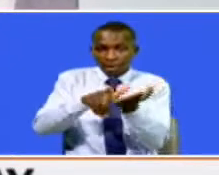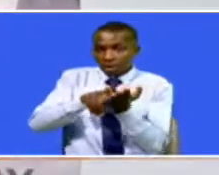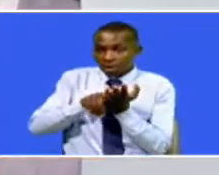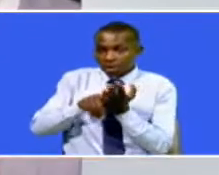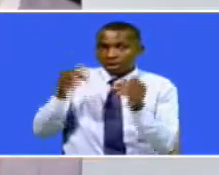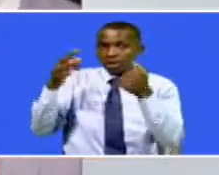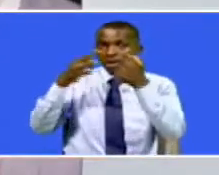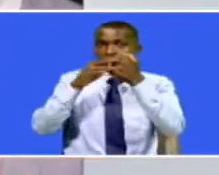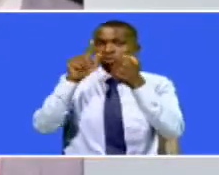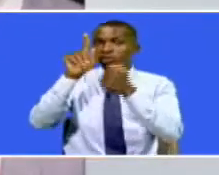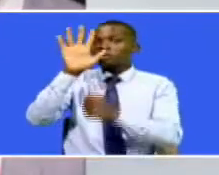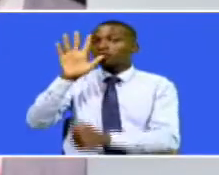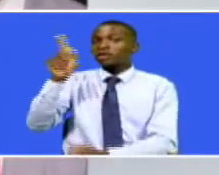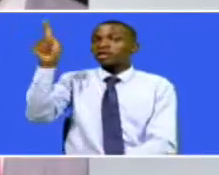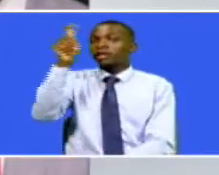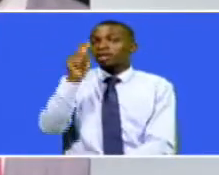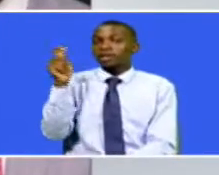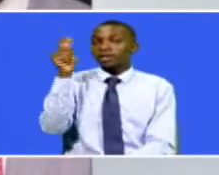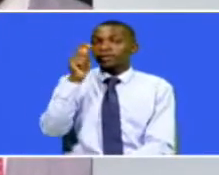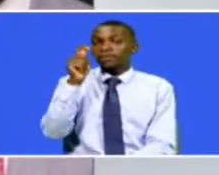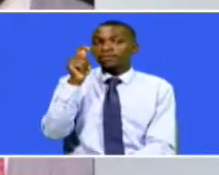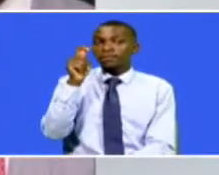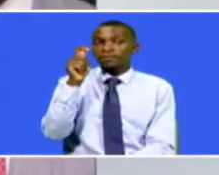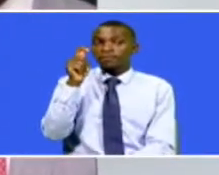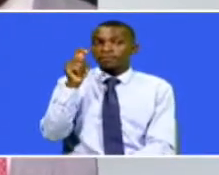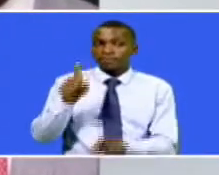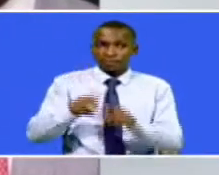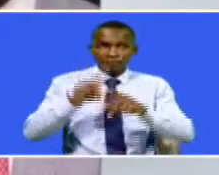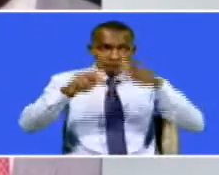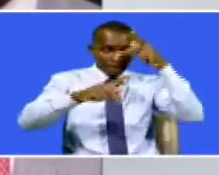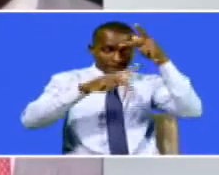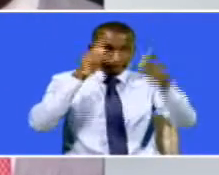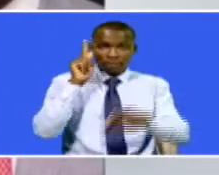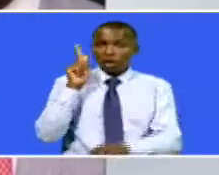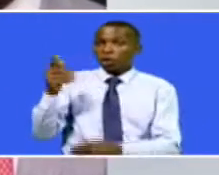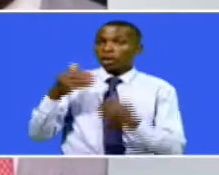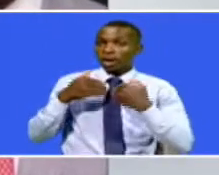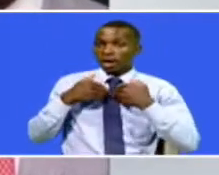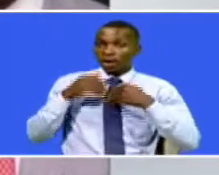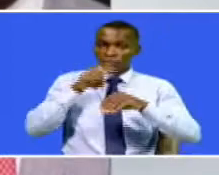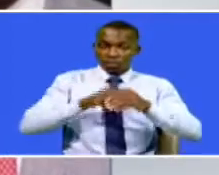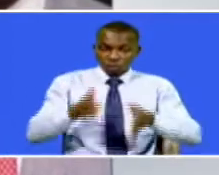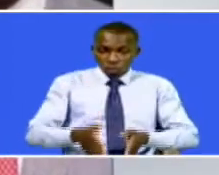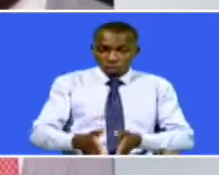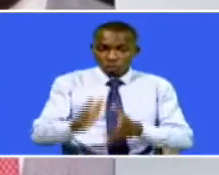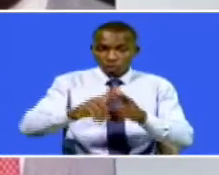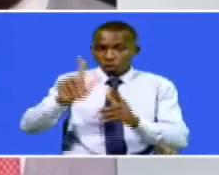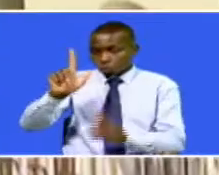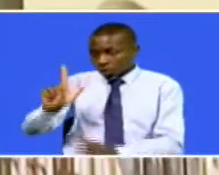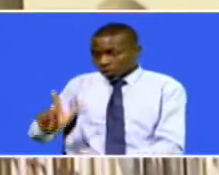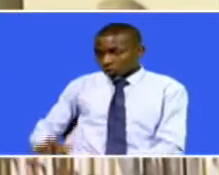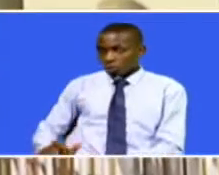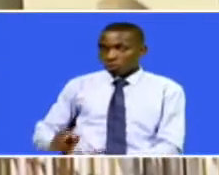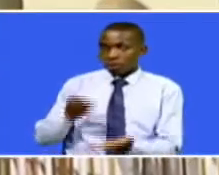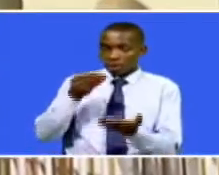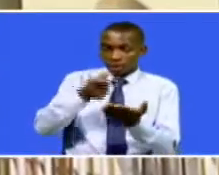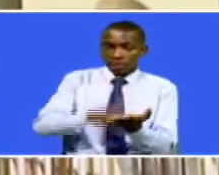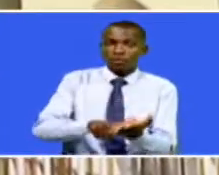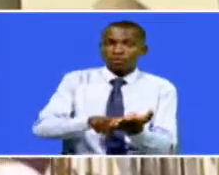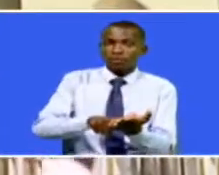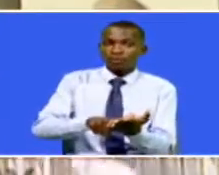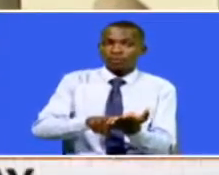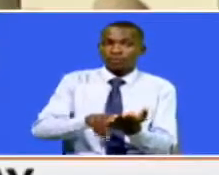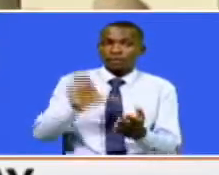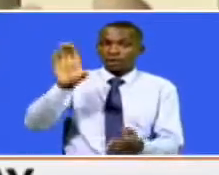at 8.563 trillion shillings, and Professor Ndungu will have to find a way to lower the debt. The Treasury